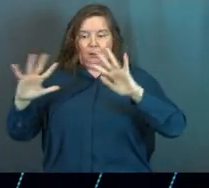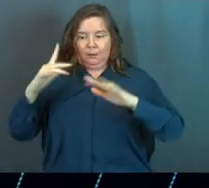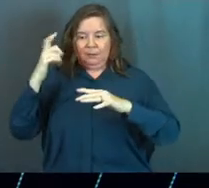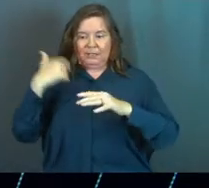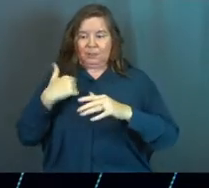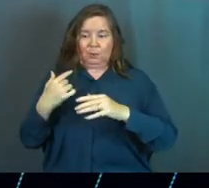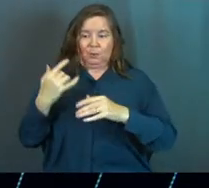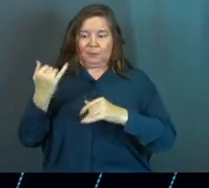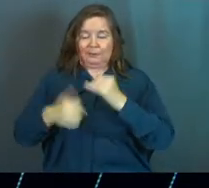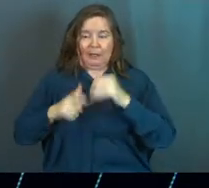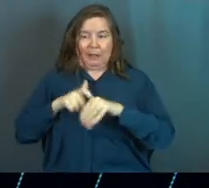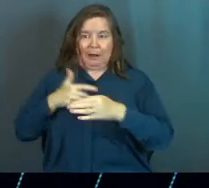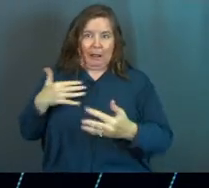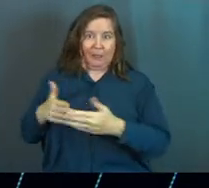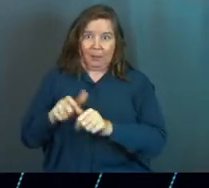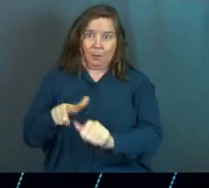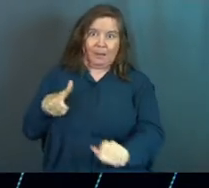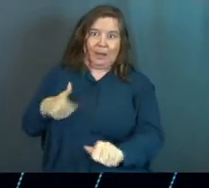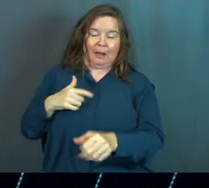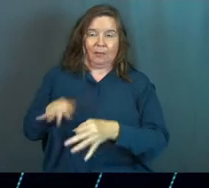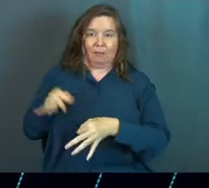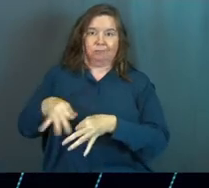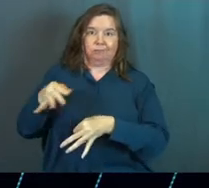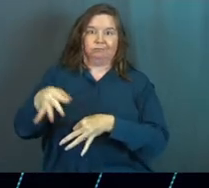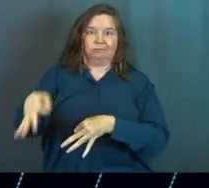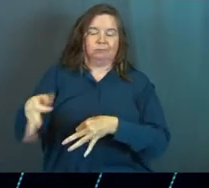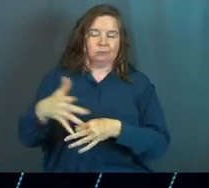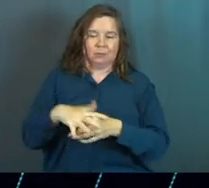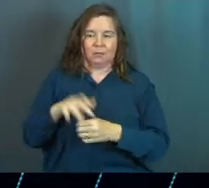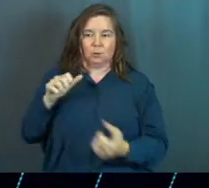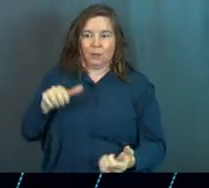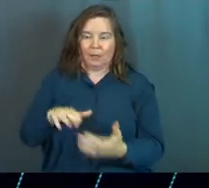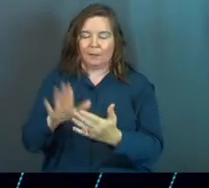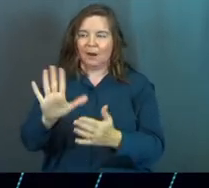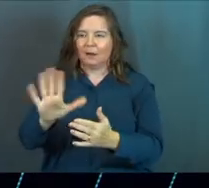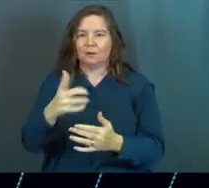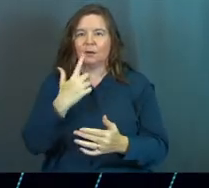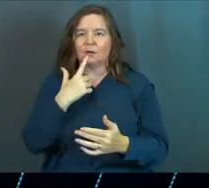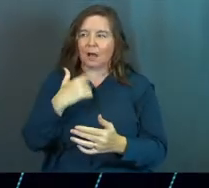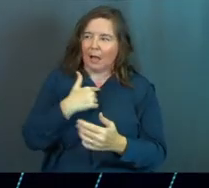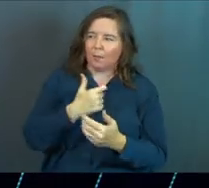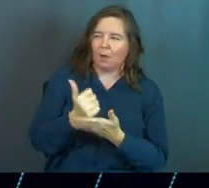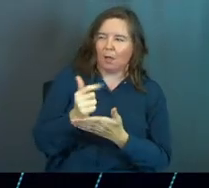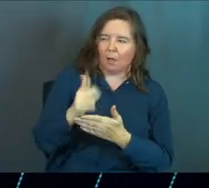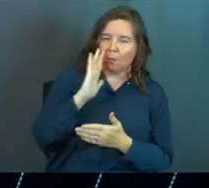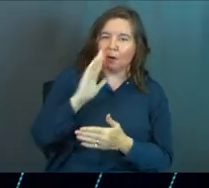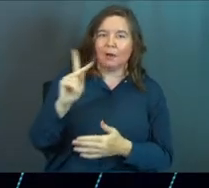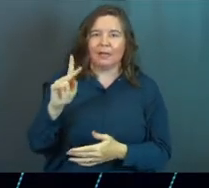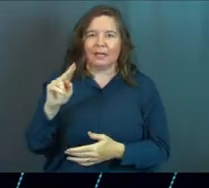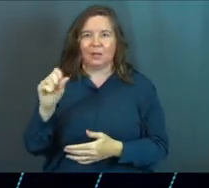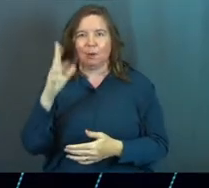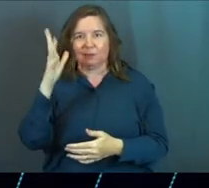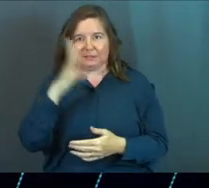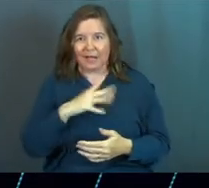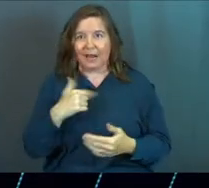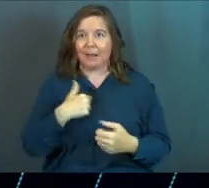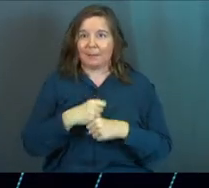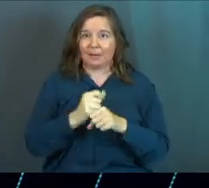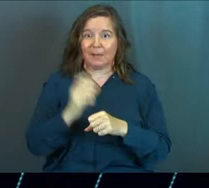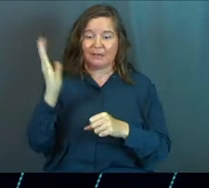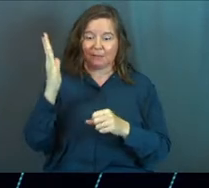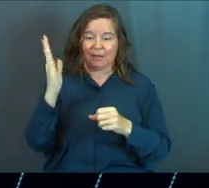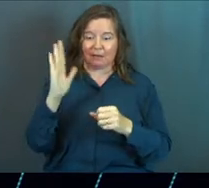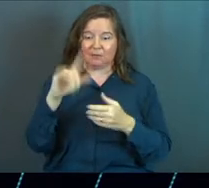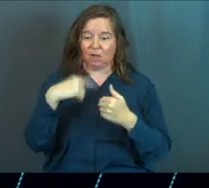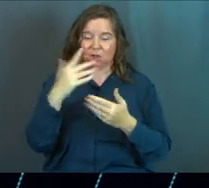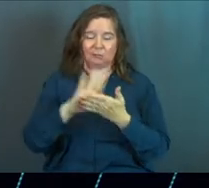about it because it was a deadline, and they were behind, and they had procrastinated, and all this kind of stuff, and it's like, no, I'm going to save your life right now. Kinko's guy right here, and I'm going to make